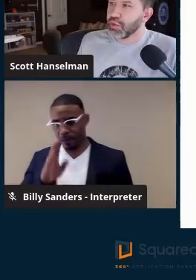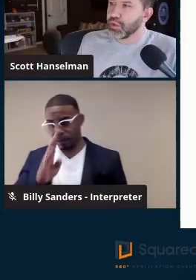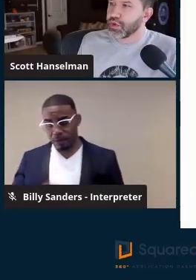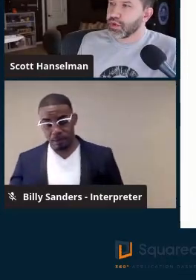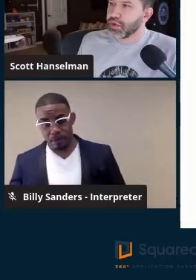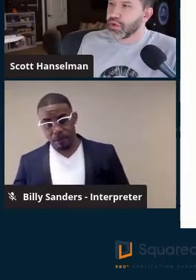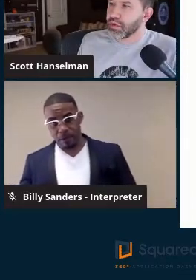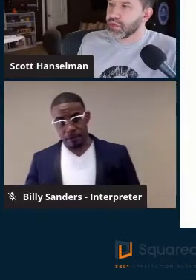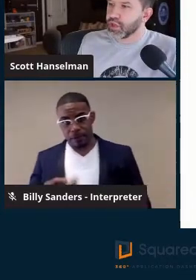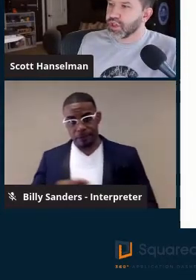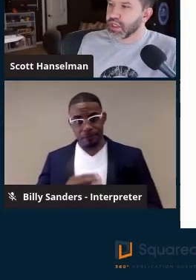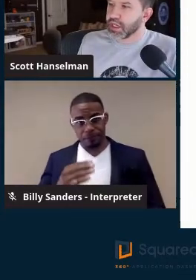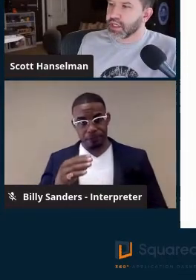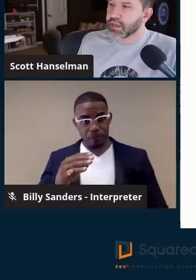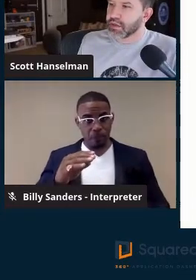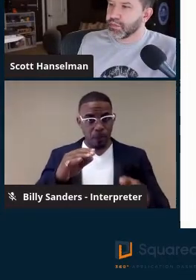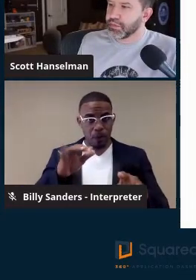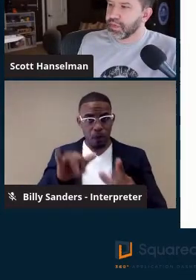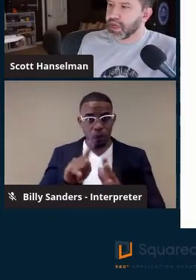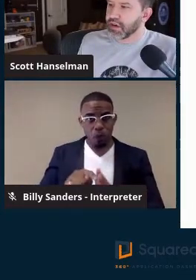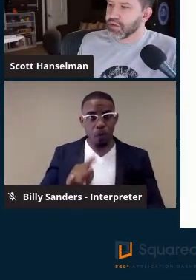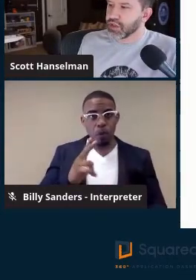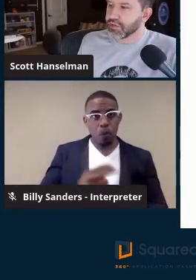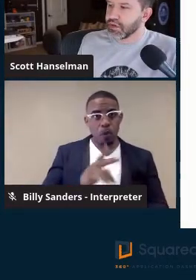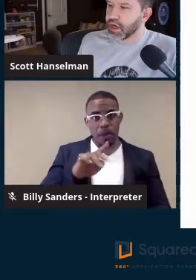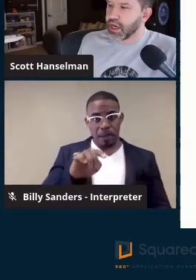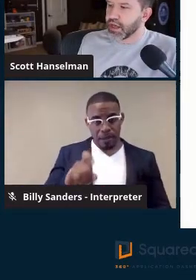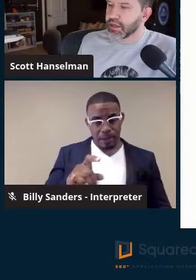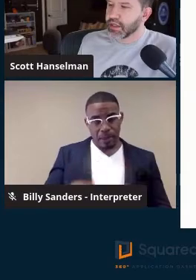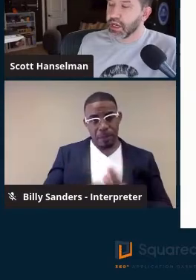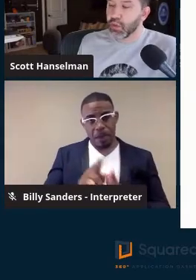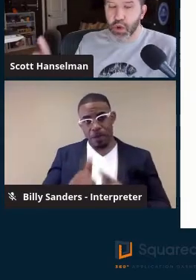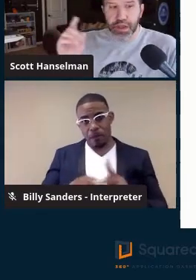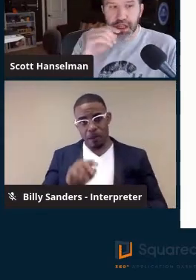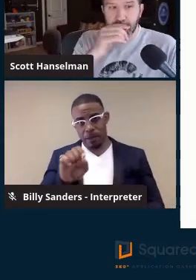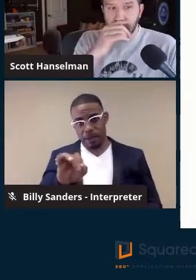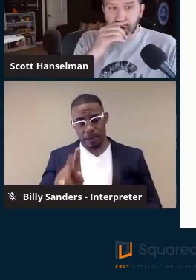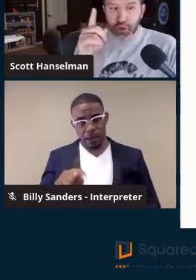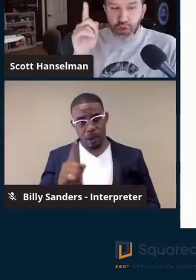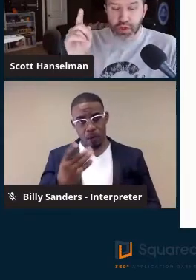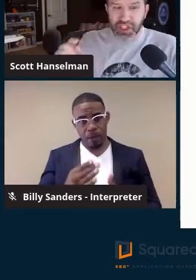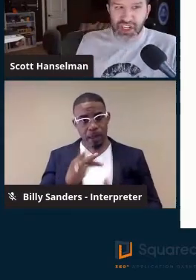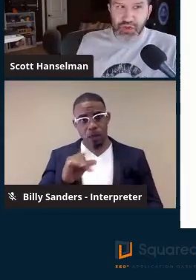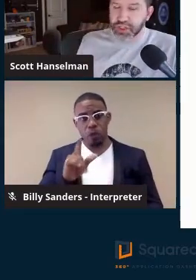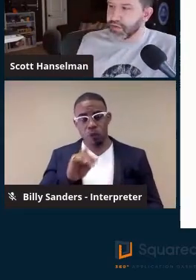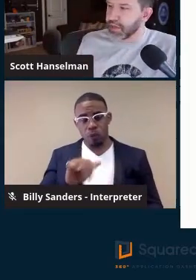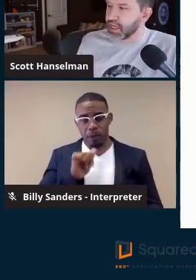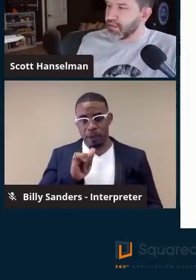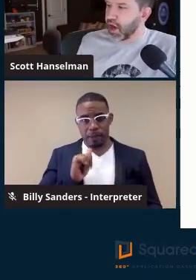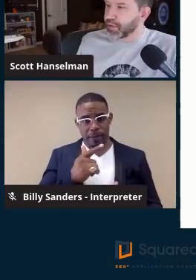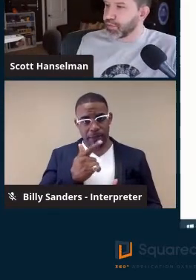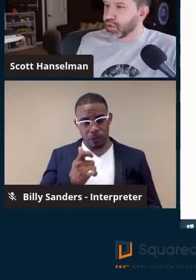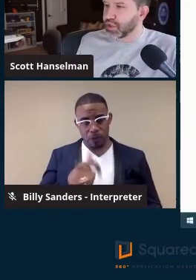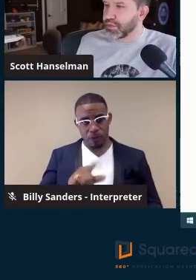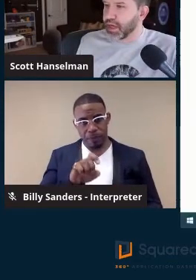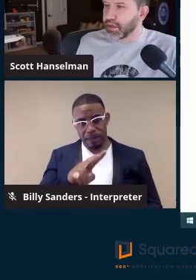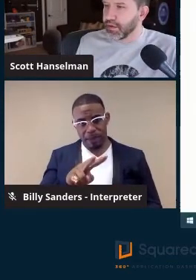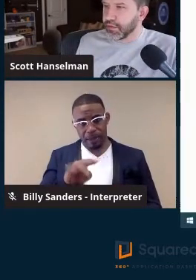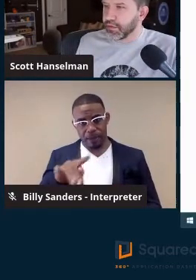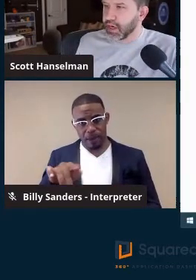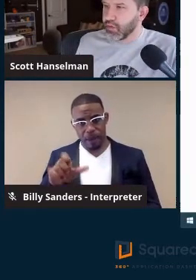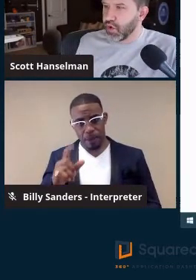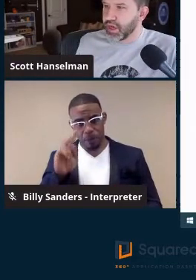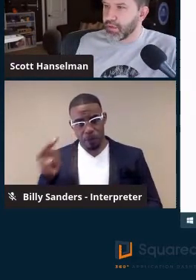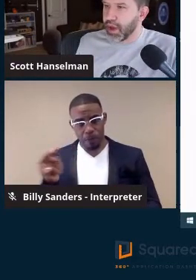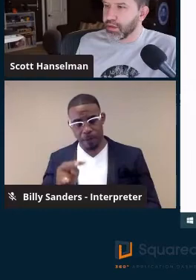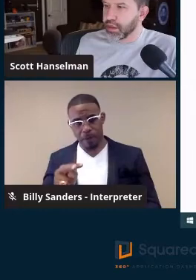Using Ubuntu, using Linux, picking a version of .NET. One thing that I do that's interesting from a DevOps perspective,